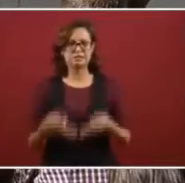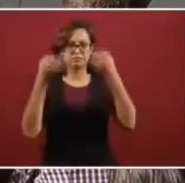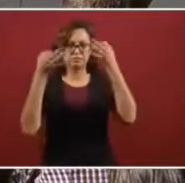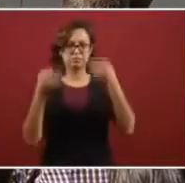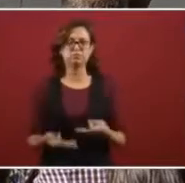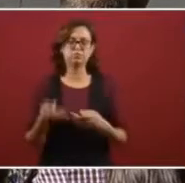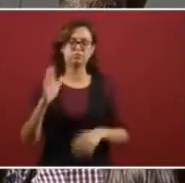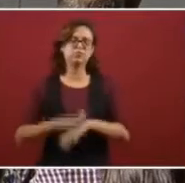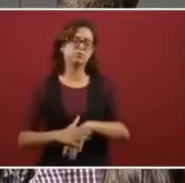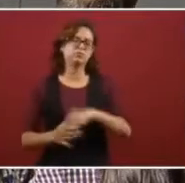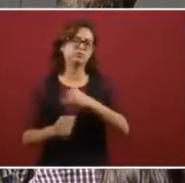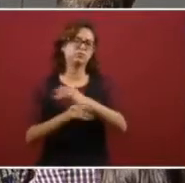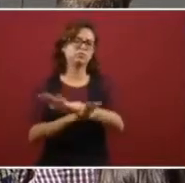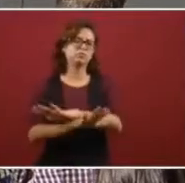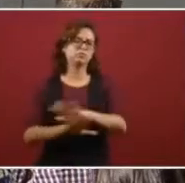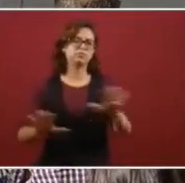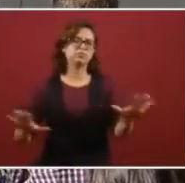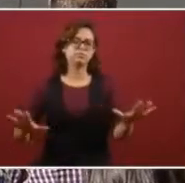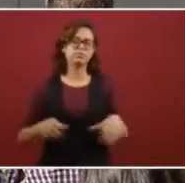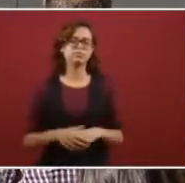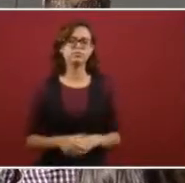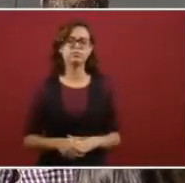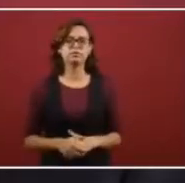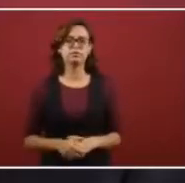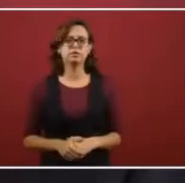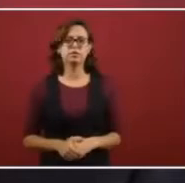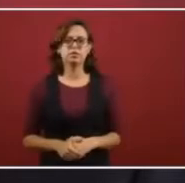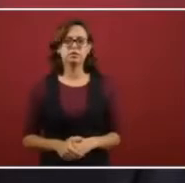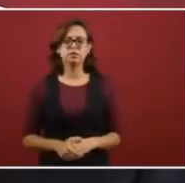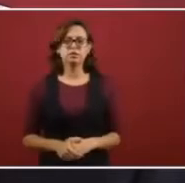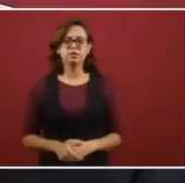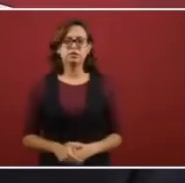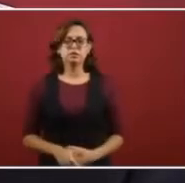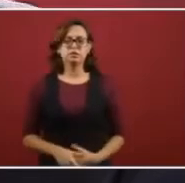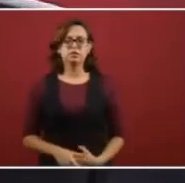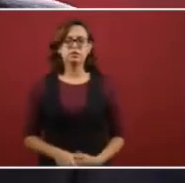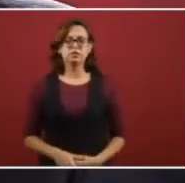regarding what the government has done, accomplished.